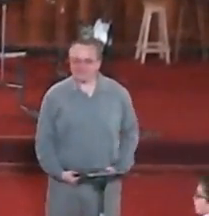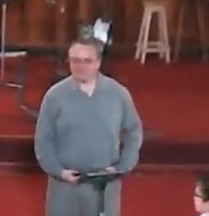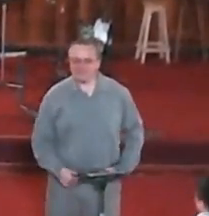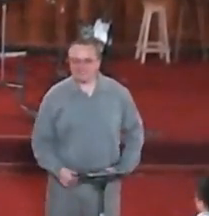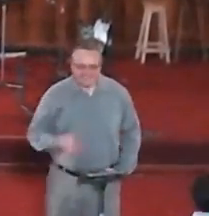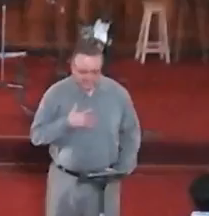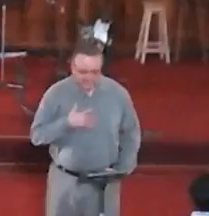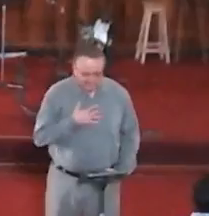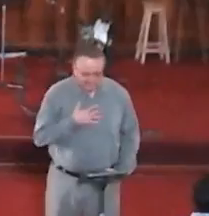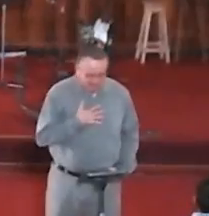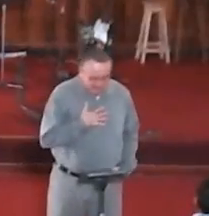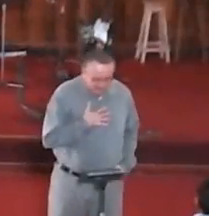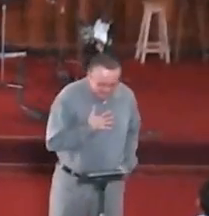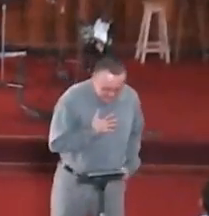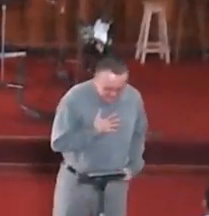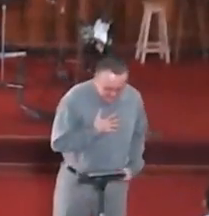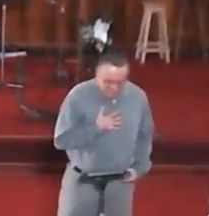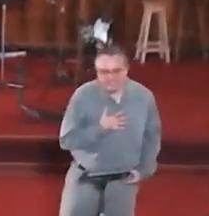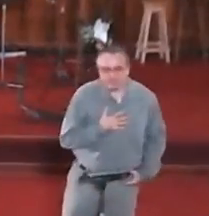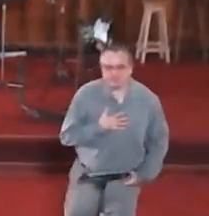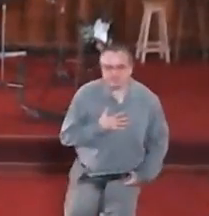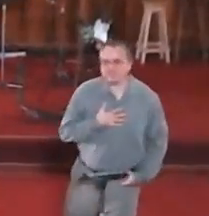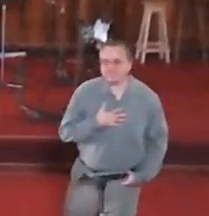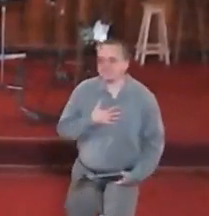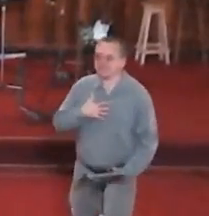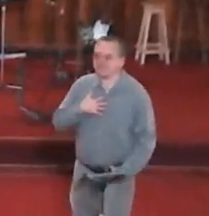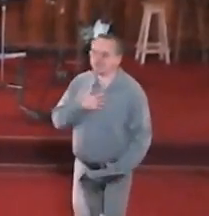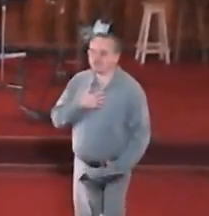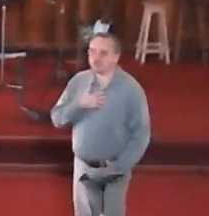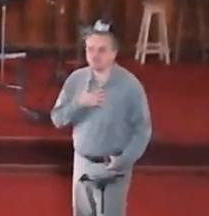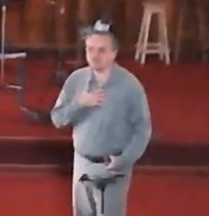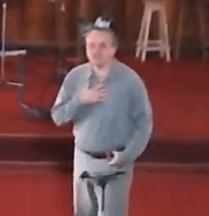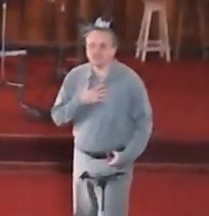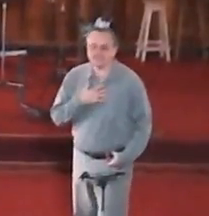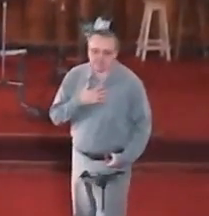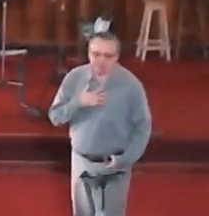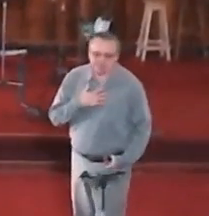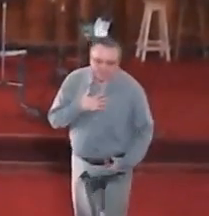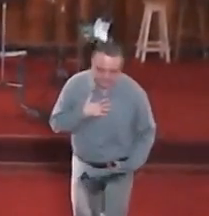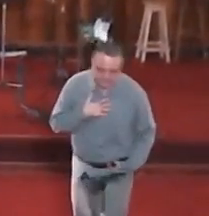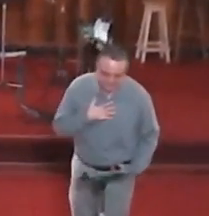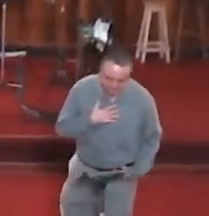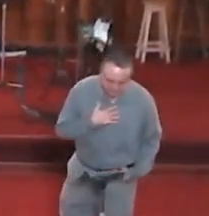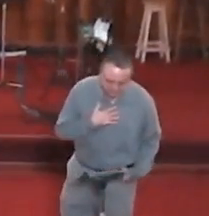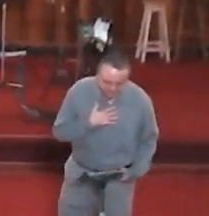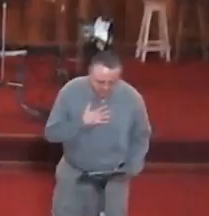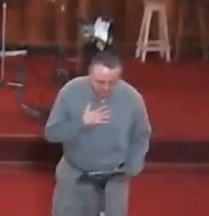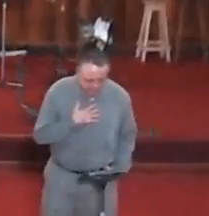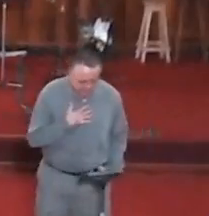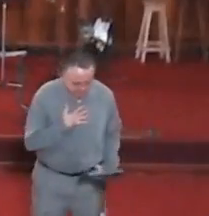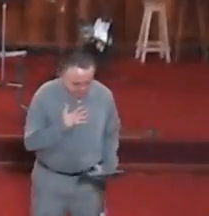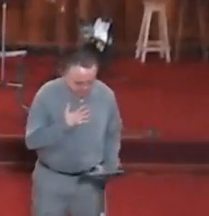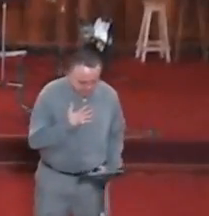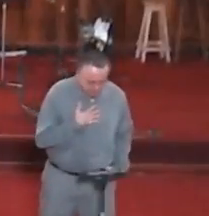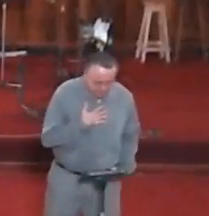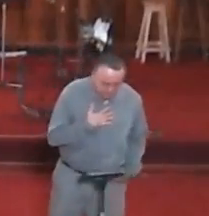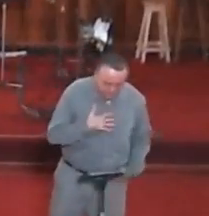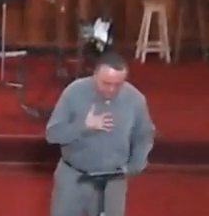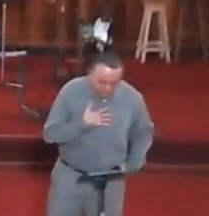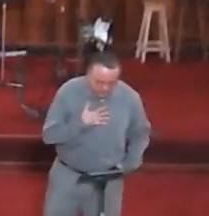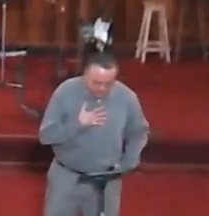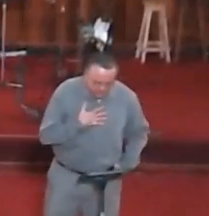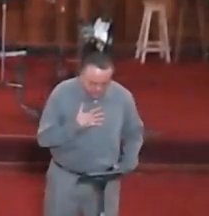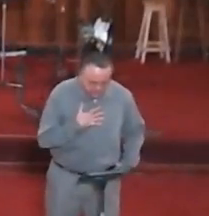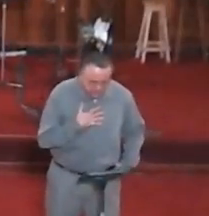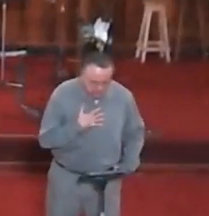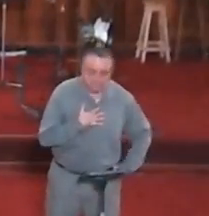Amén. Padre Celestial, venimos delante de ti como grupo y queremos pedirte, Señor, que nuestras